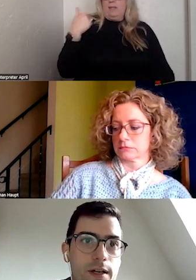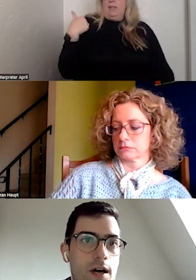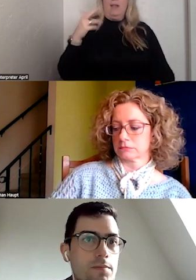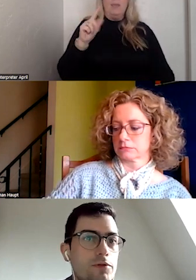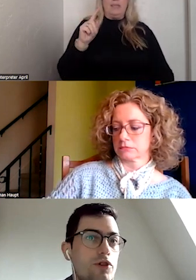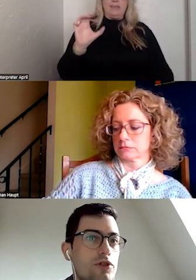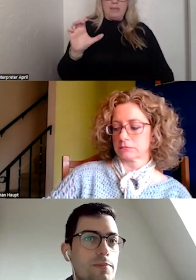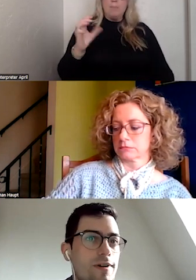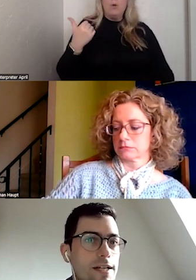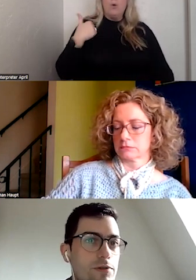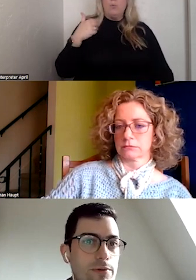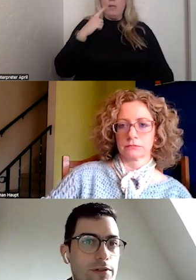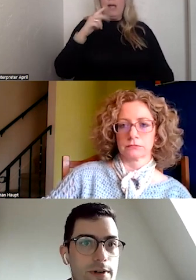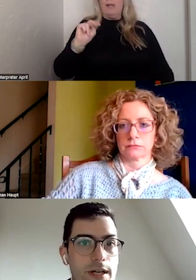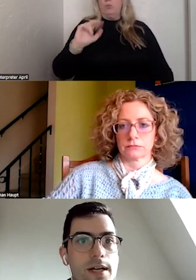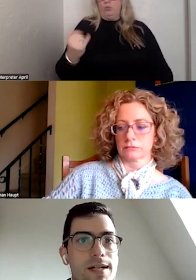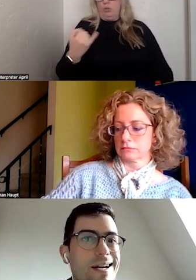had New Jersey Bill